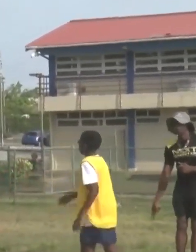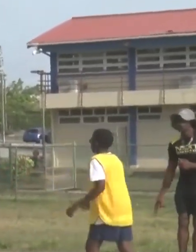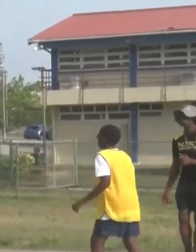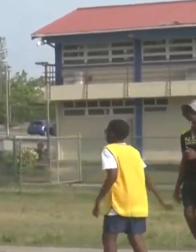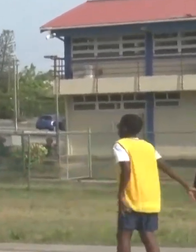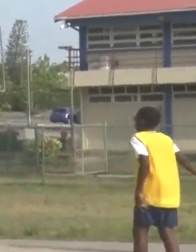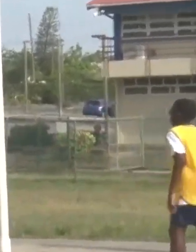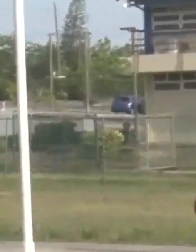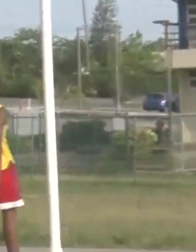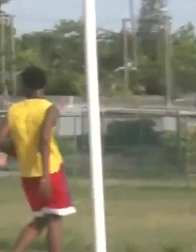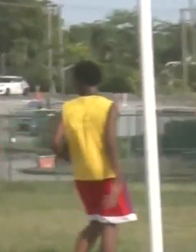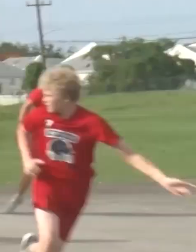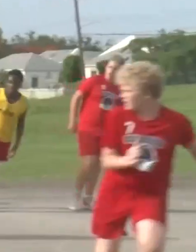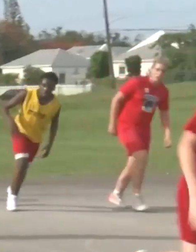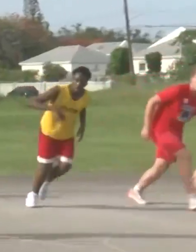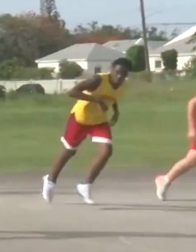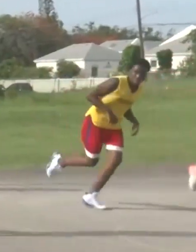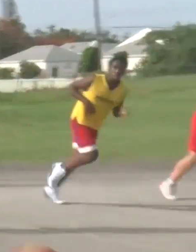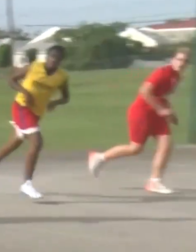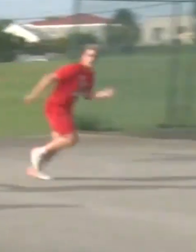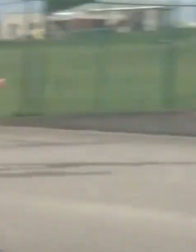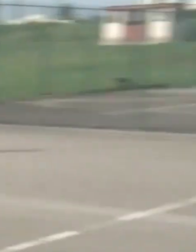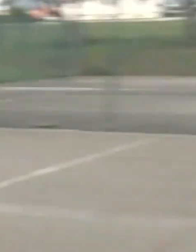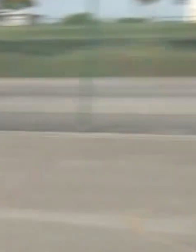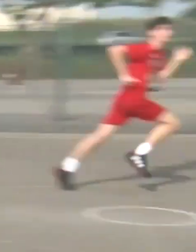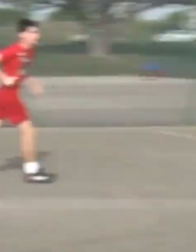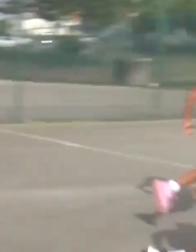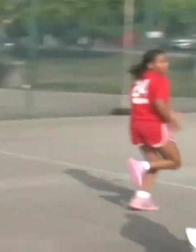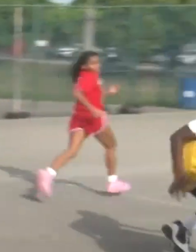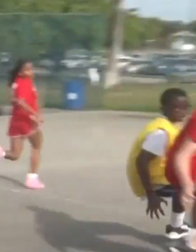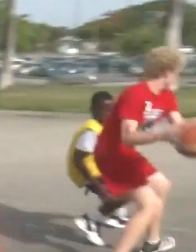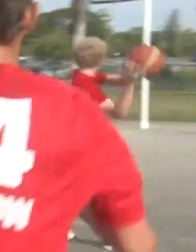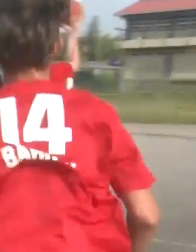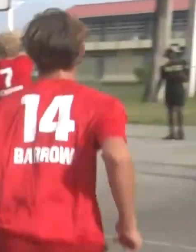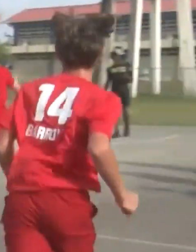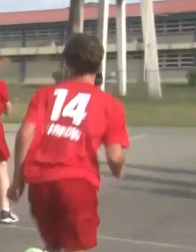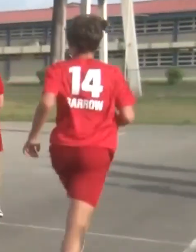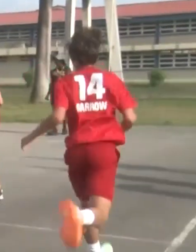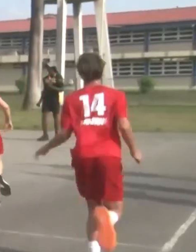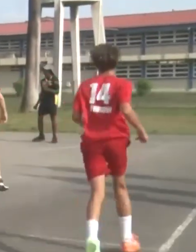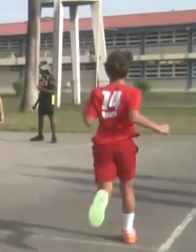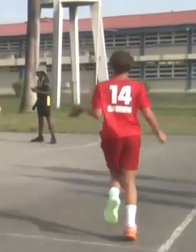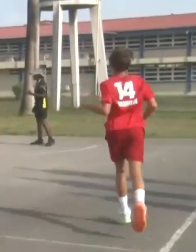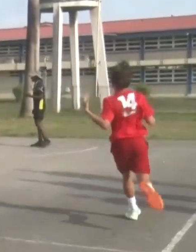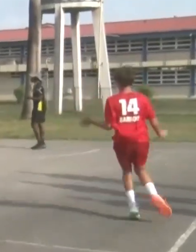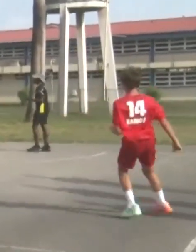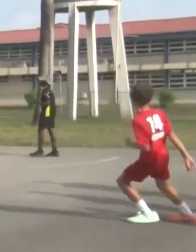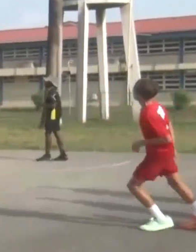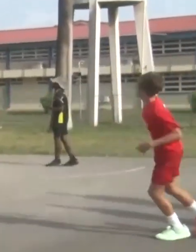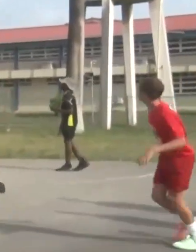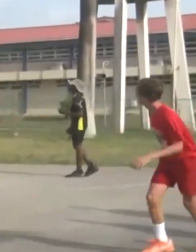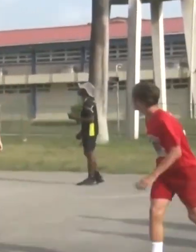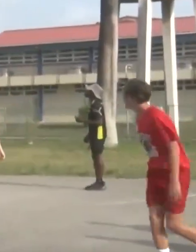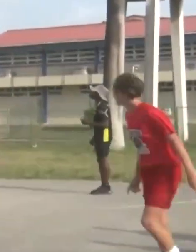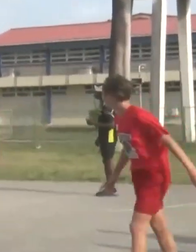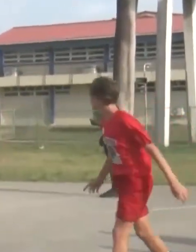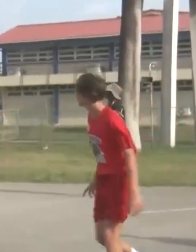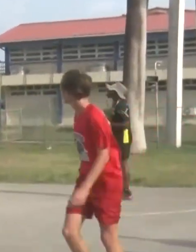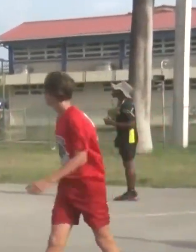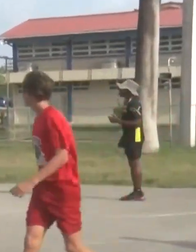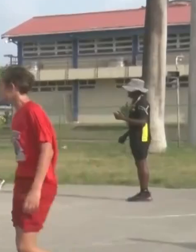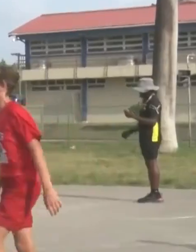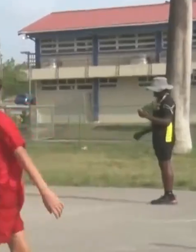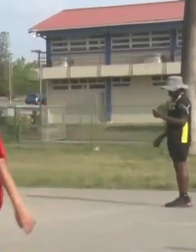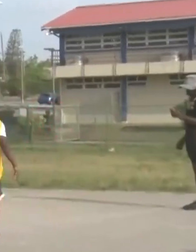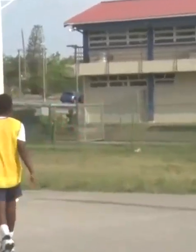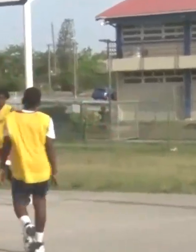Outstanding. Providence made some changes with Sion Piniat entering the fray. Can she get the shot to go? Yes, she